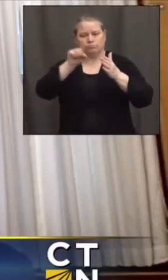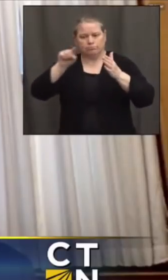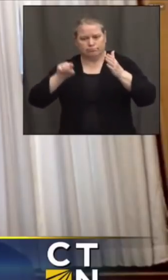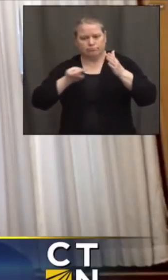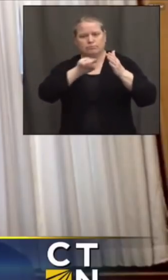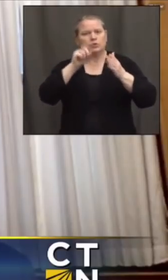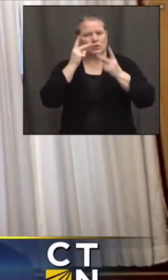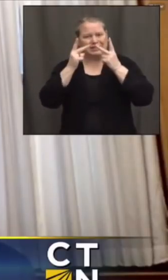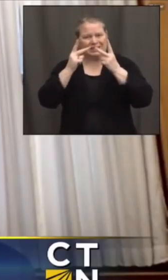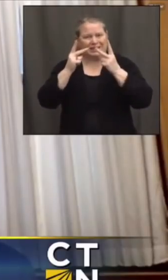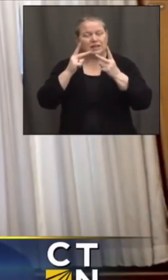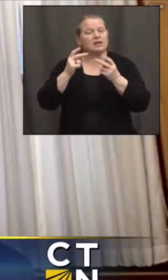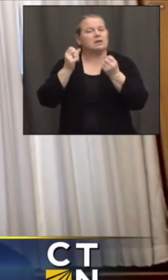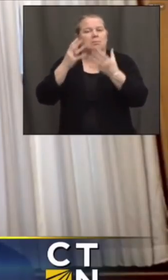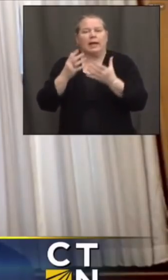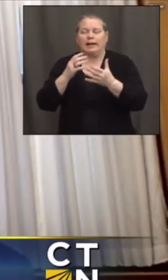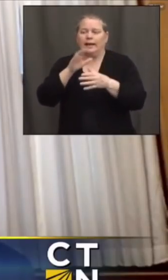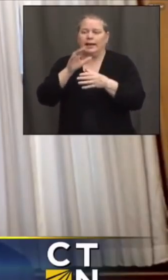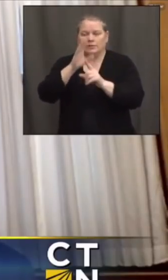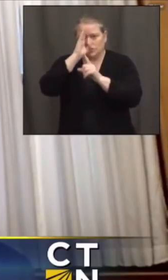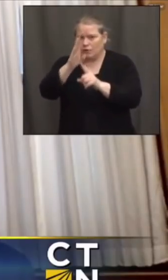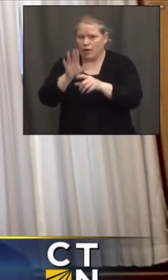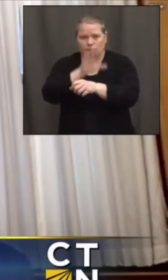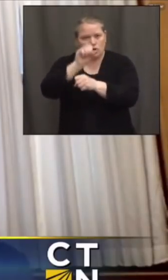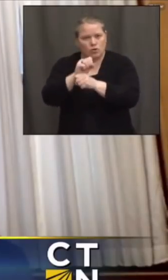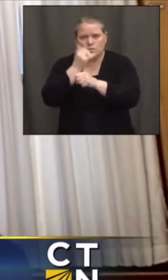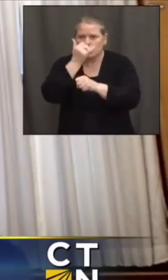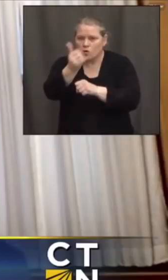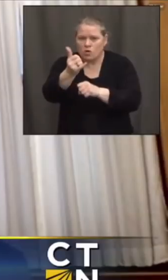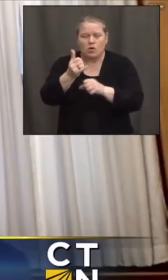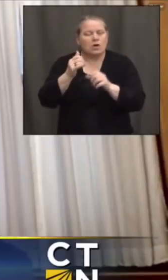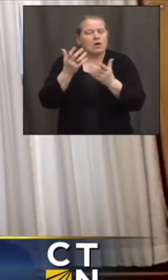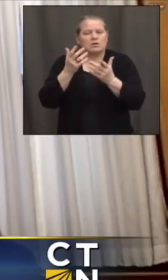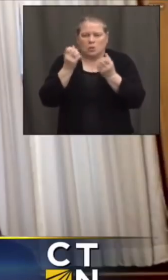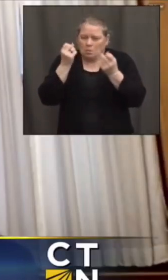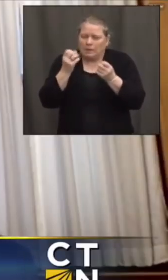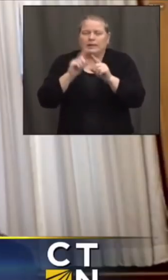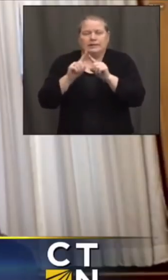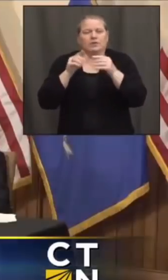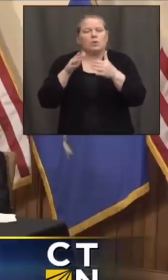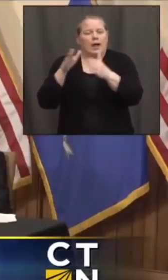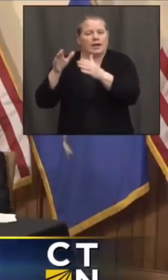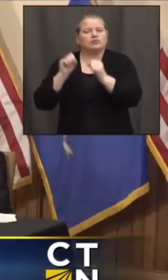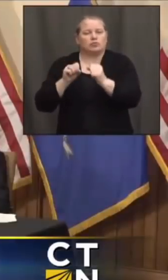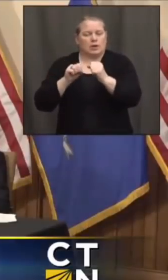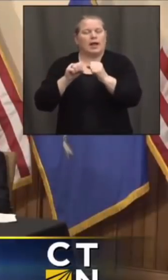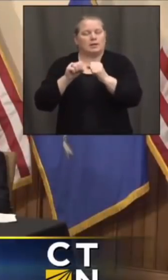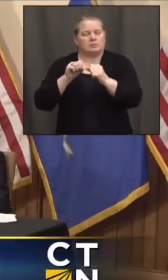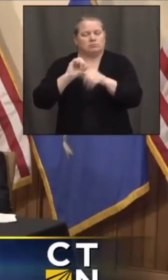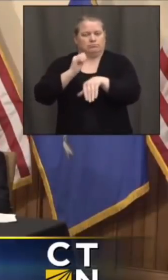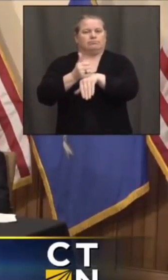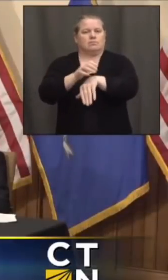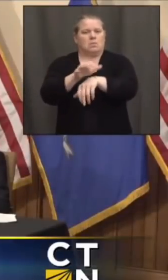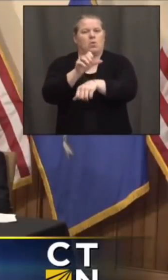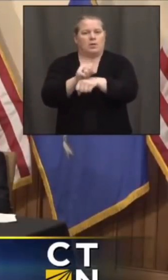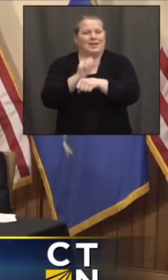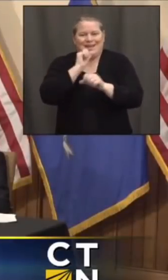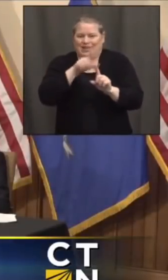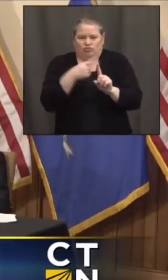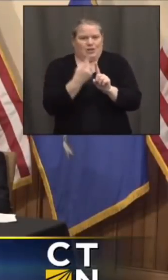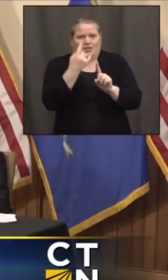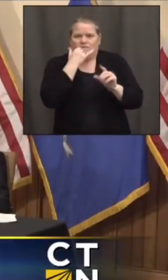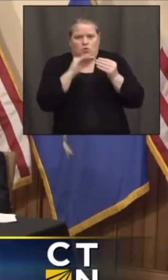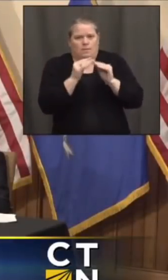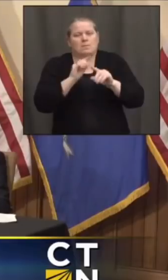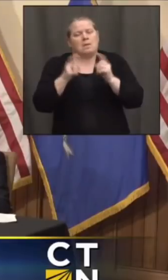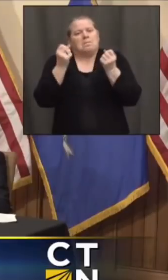directly. So there's a lot of different options for people to get access, not just that phone line. Thank you. CT